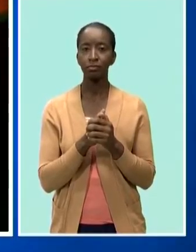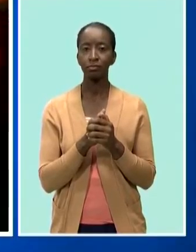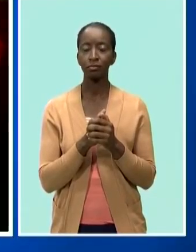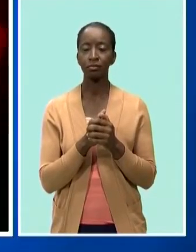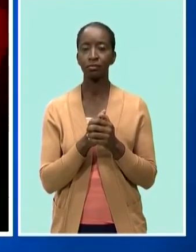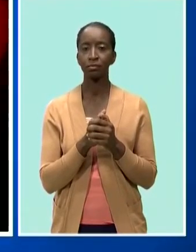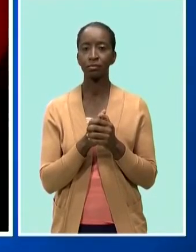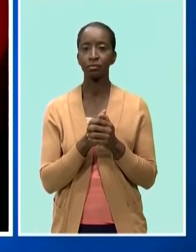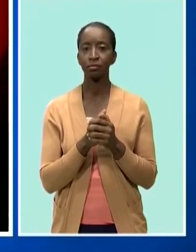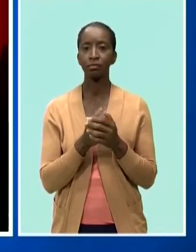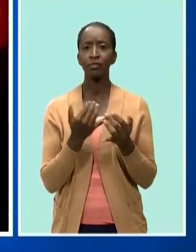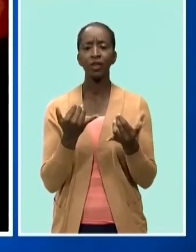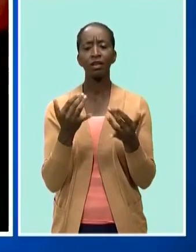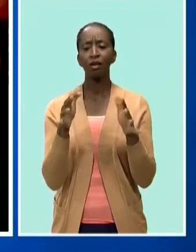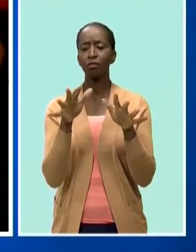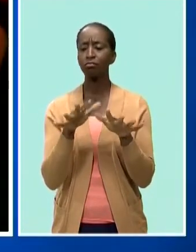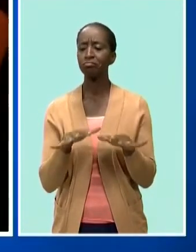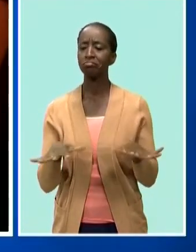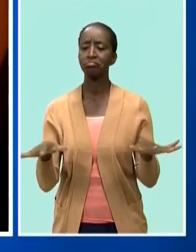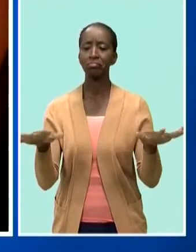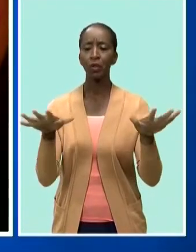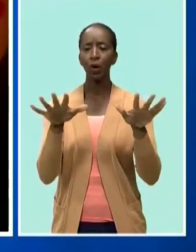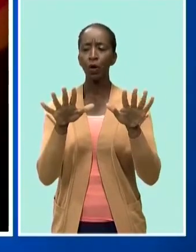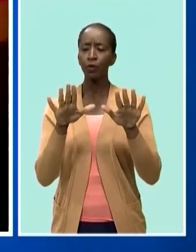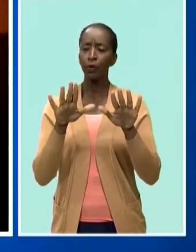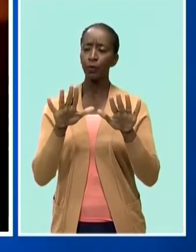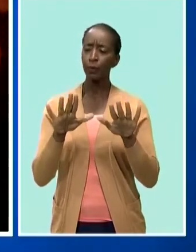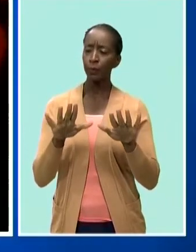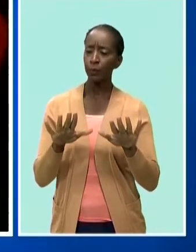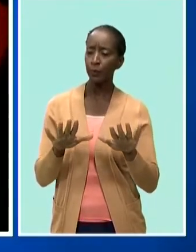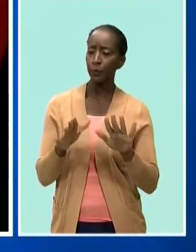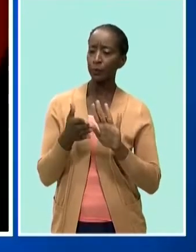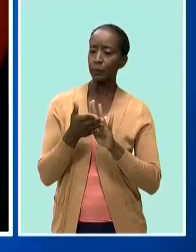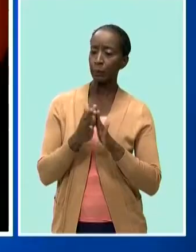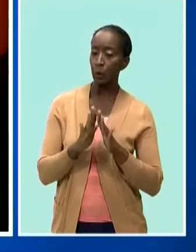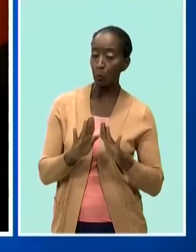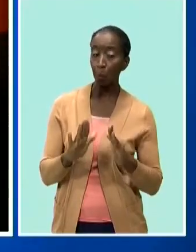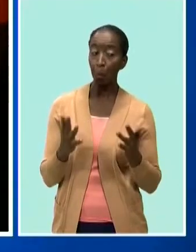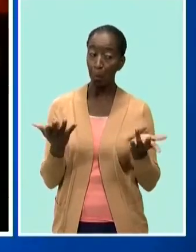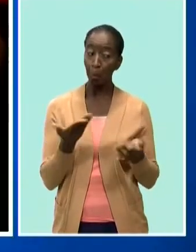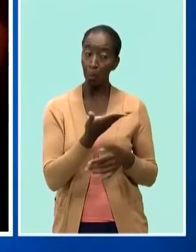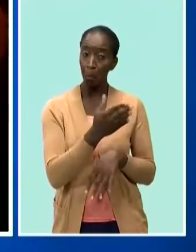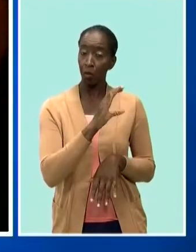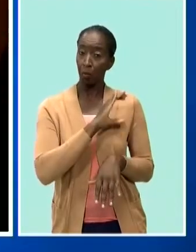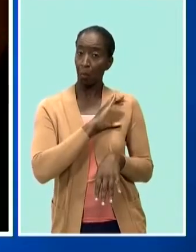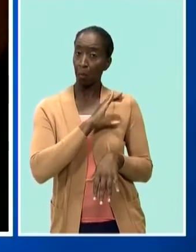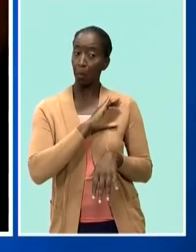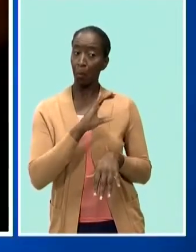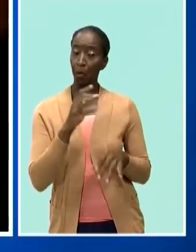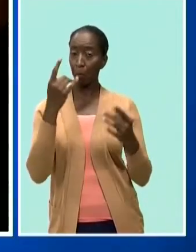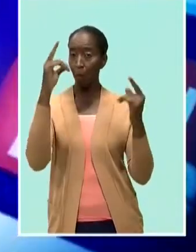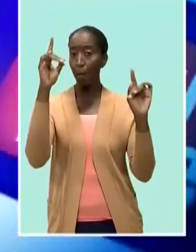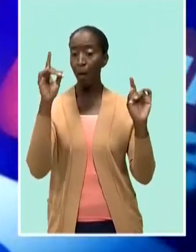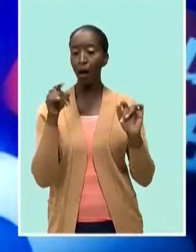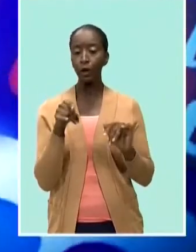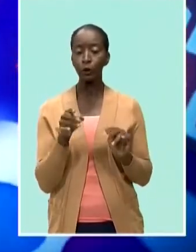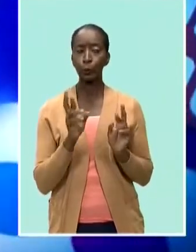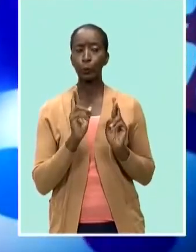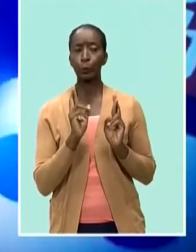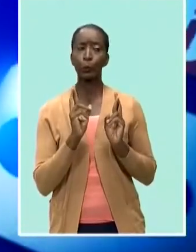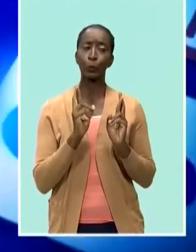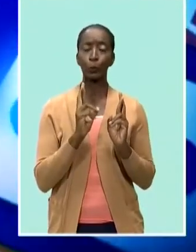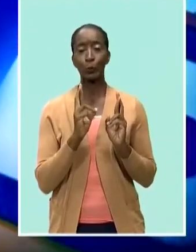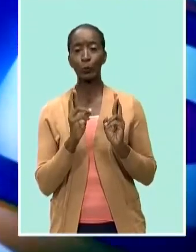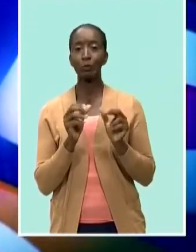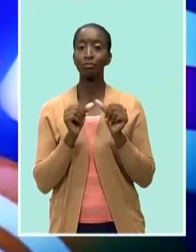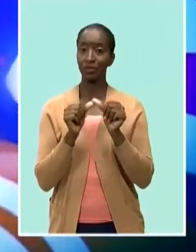country can be seen as a form of success. So she's keeping her fingers crossed that it continues. Over